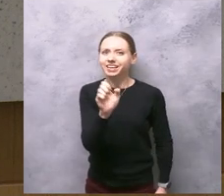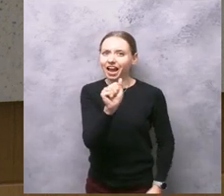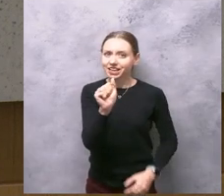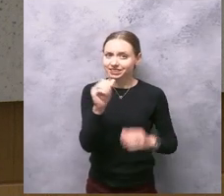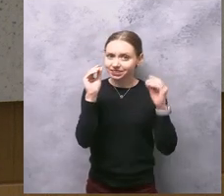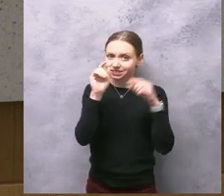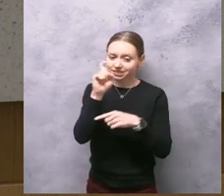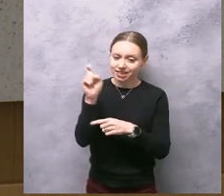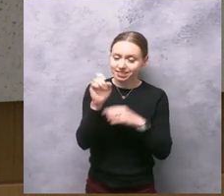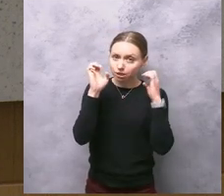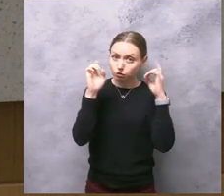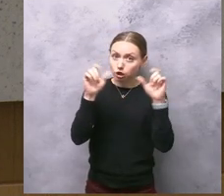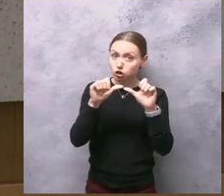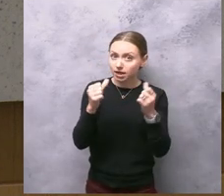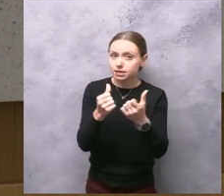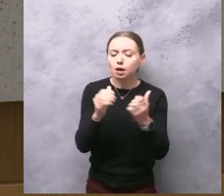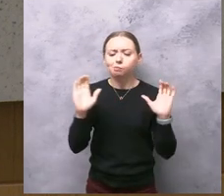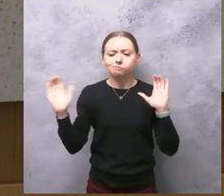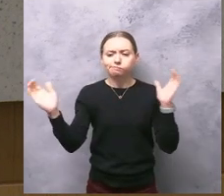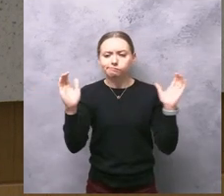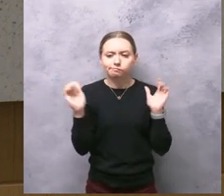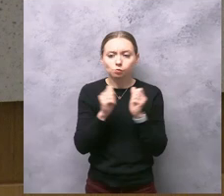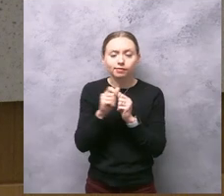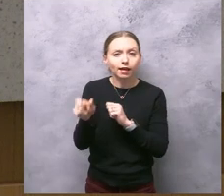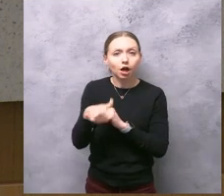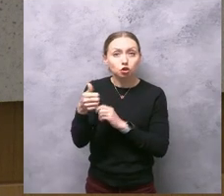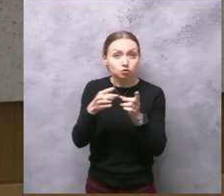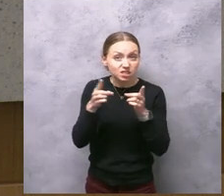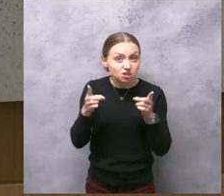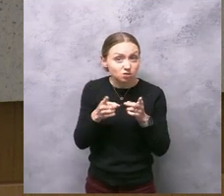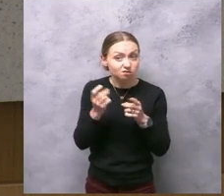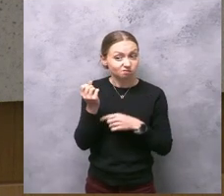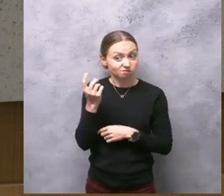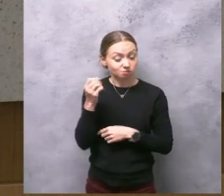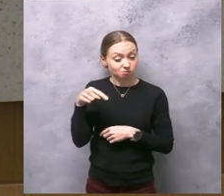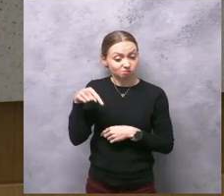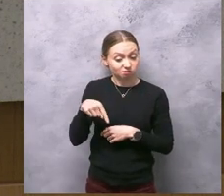cost ratio. And we're consistently one of the five.